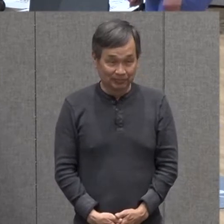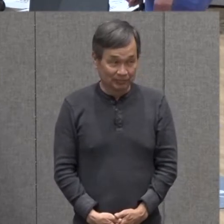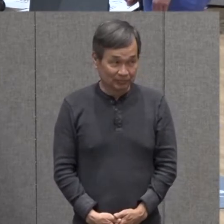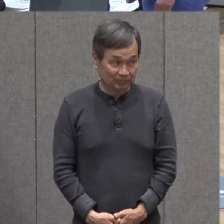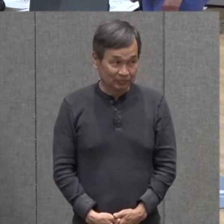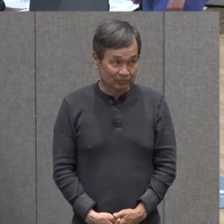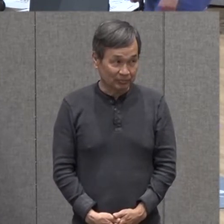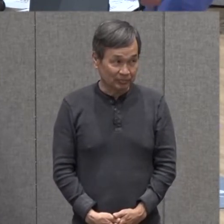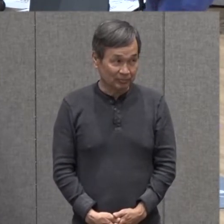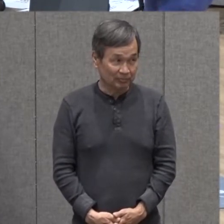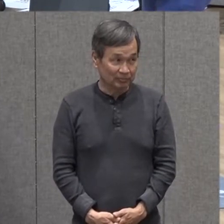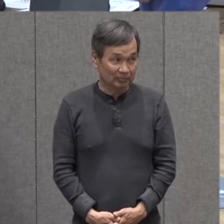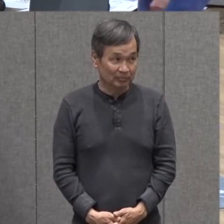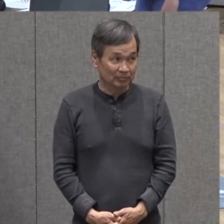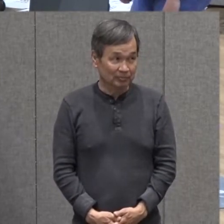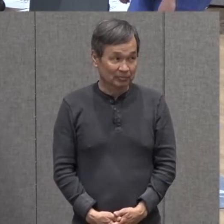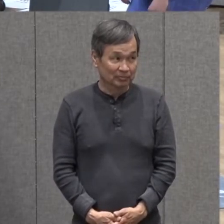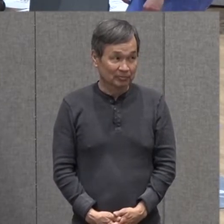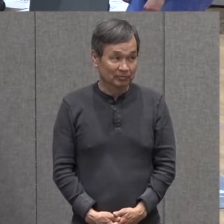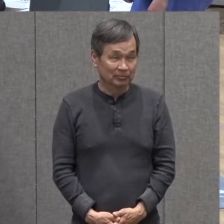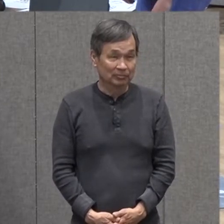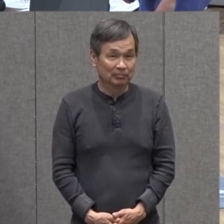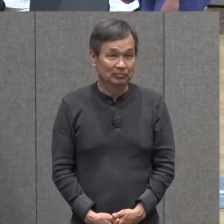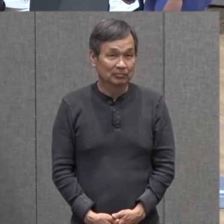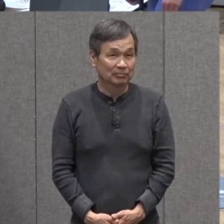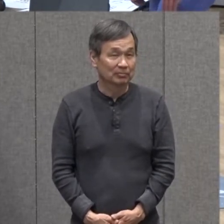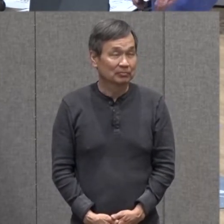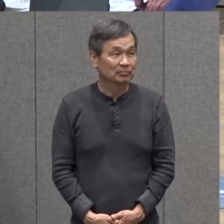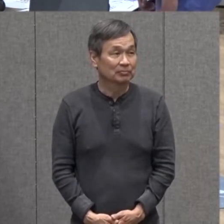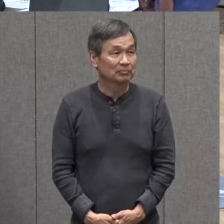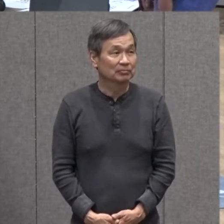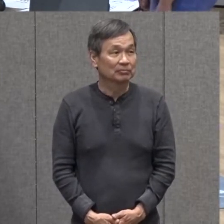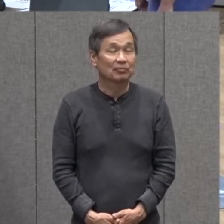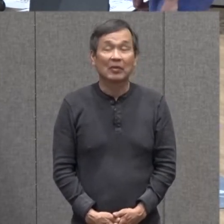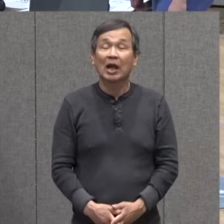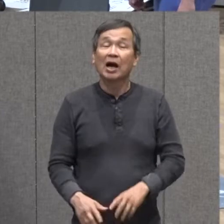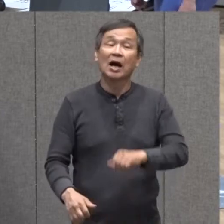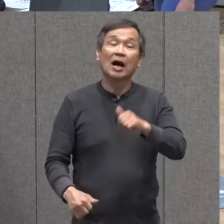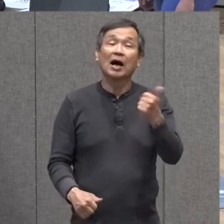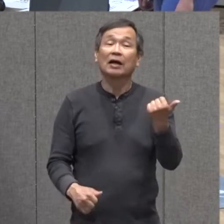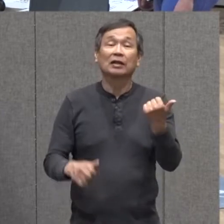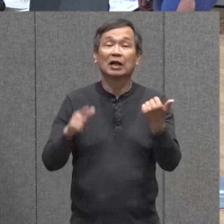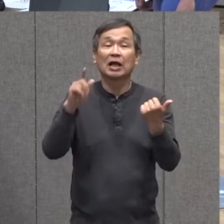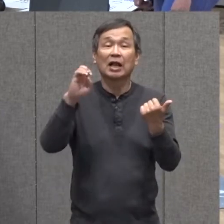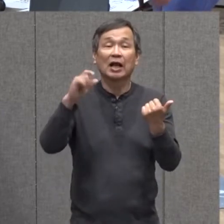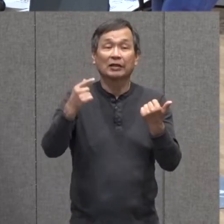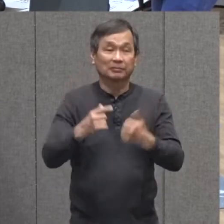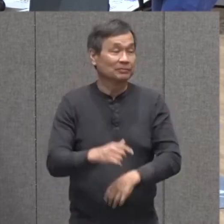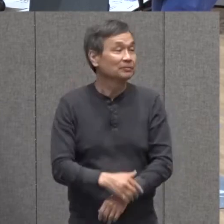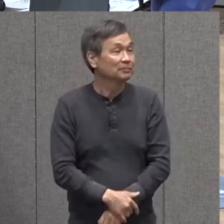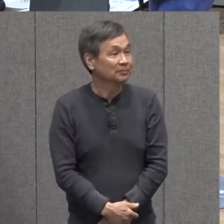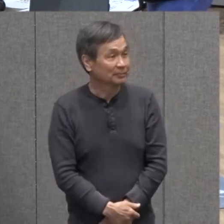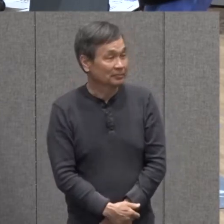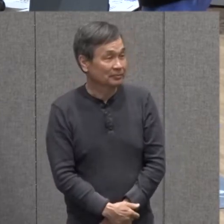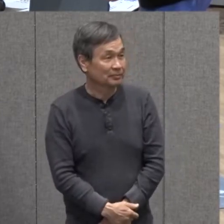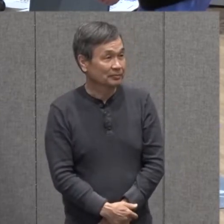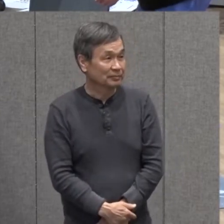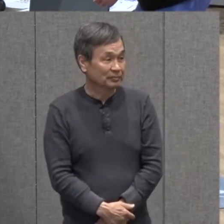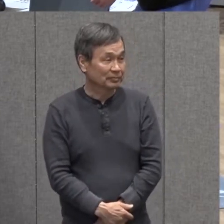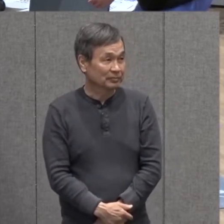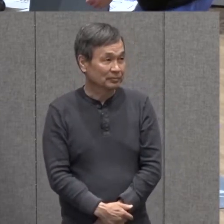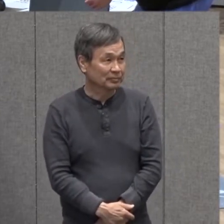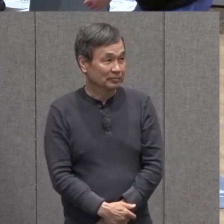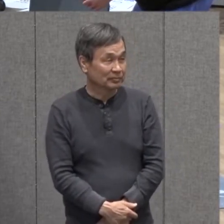bien hecho. And now we're gonna go with the right leg up. So firmly plant your left leg on the ground Ahora con el pie and